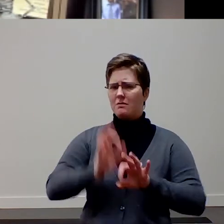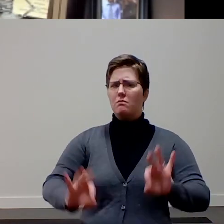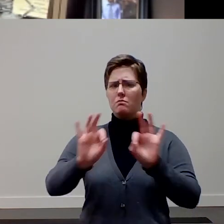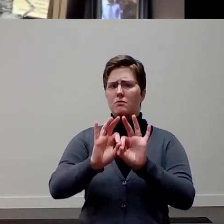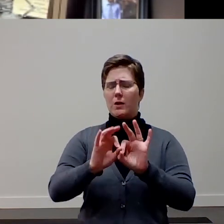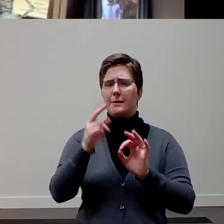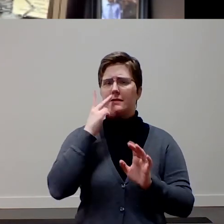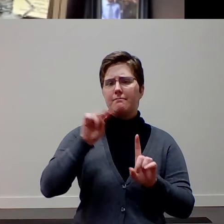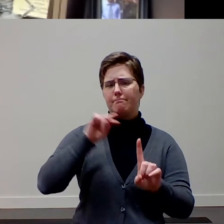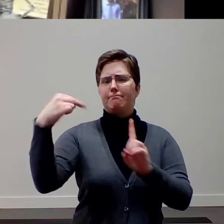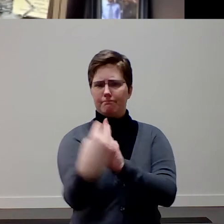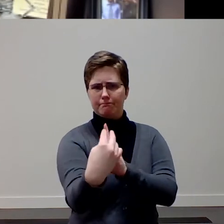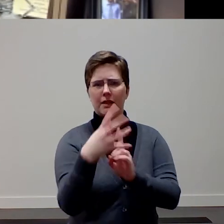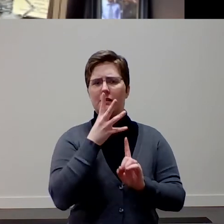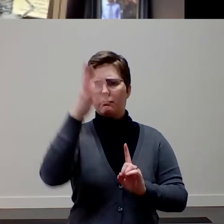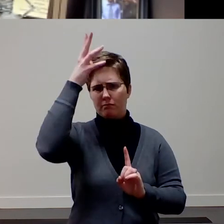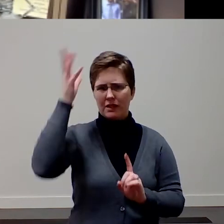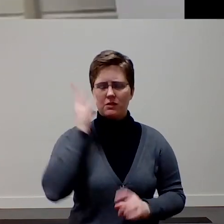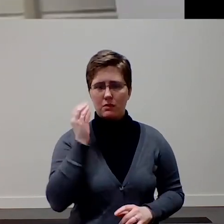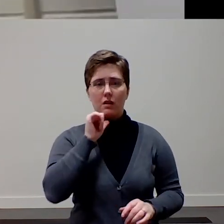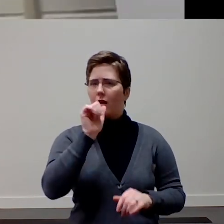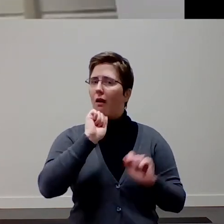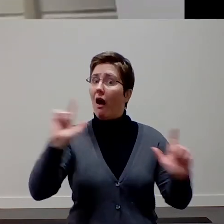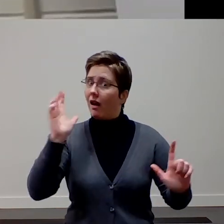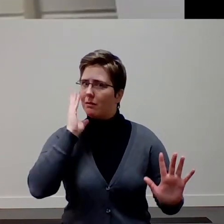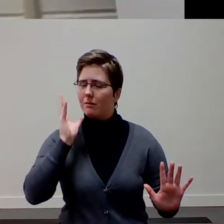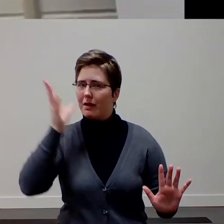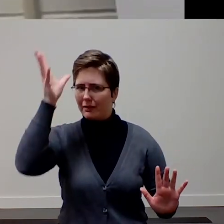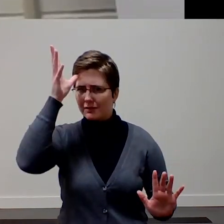forget to vote on Tuesday.